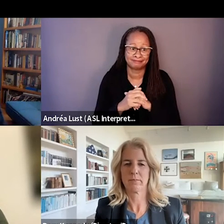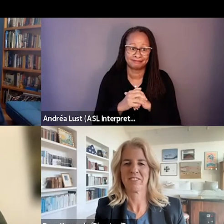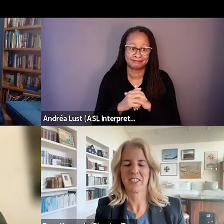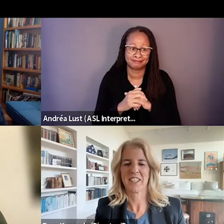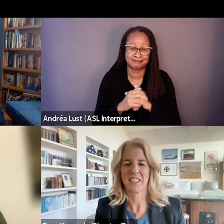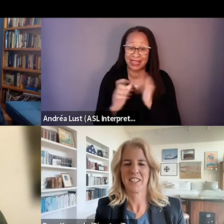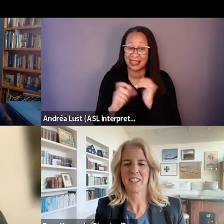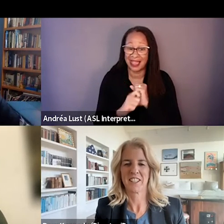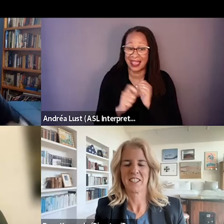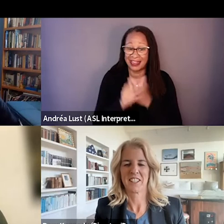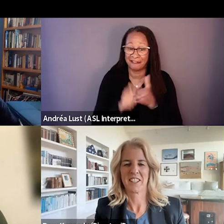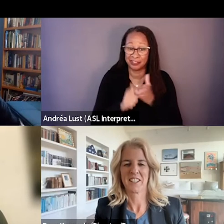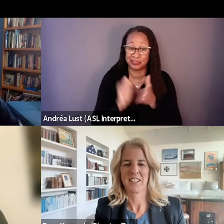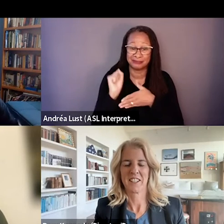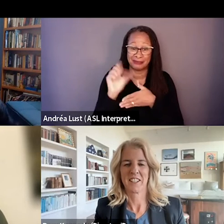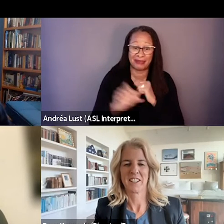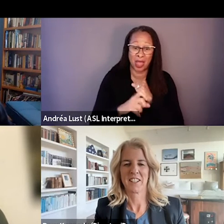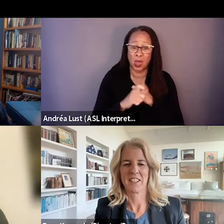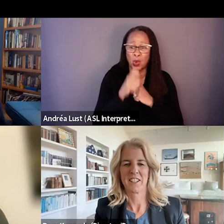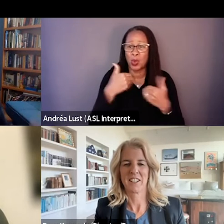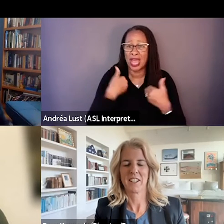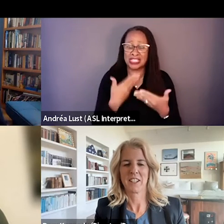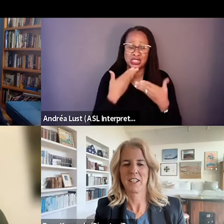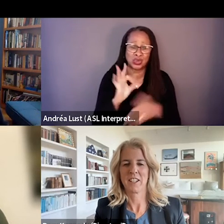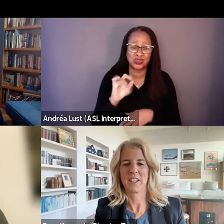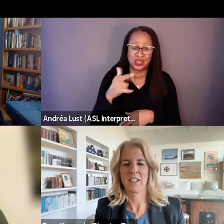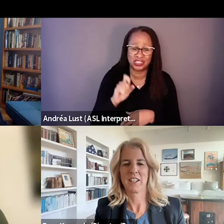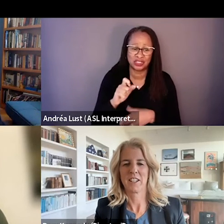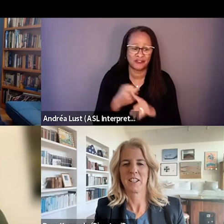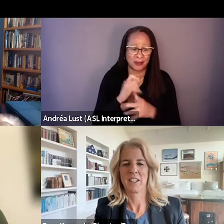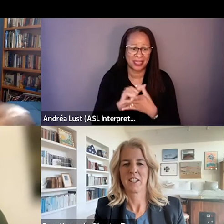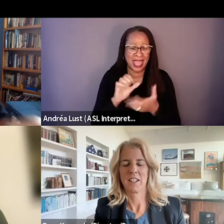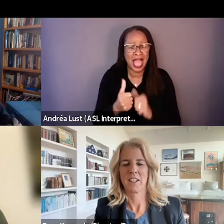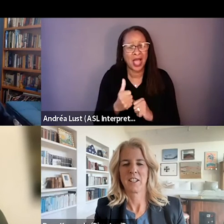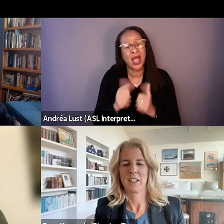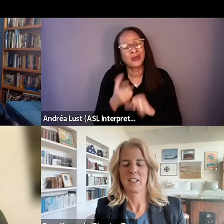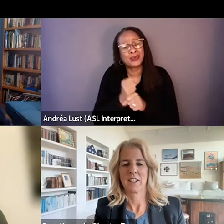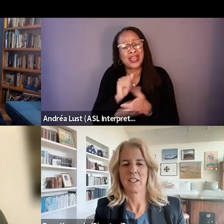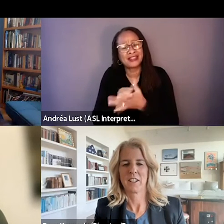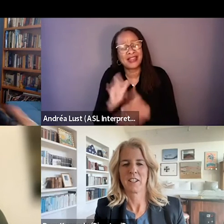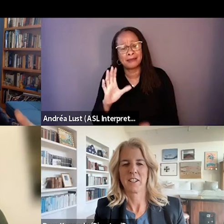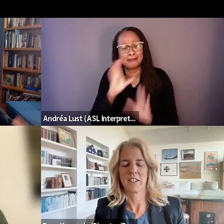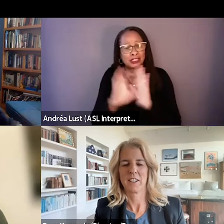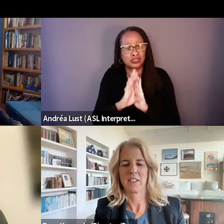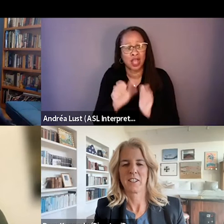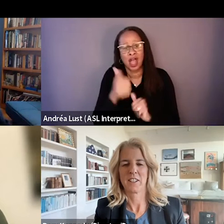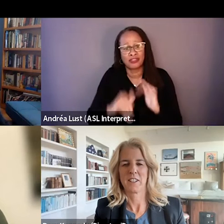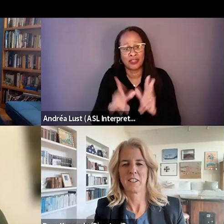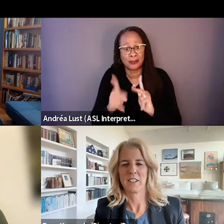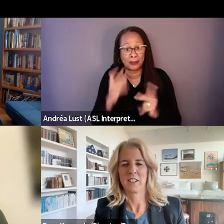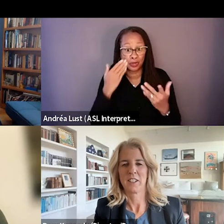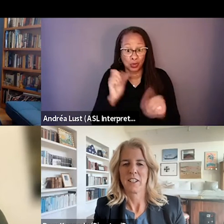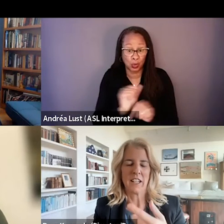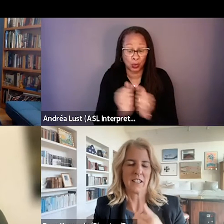an ad saying, you know, whoever has good footage from this, or how do you actually get that cell phone footage other than the people that you knew you were